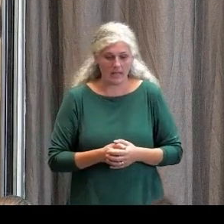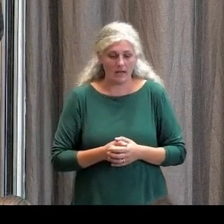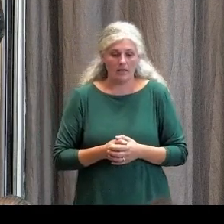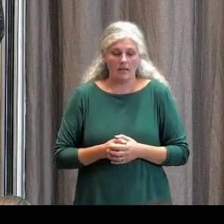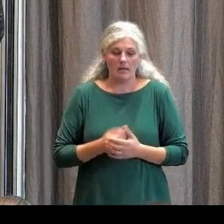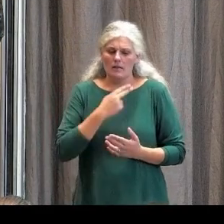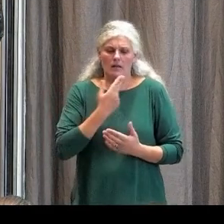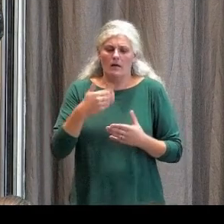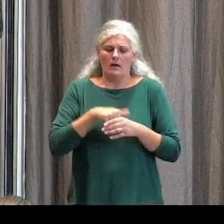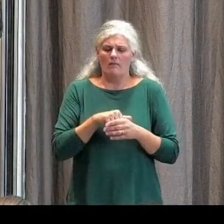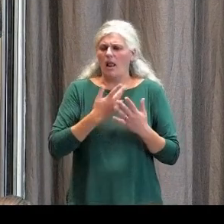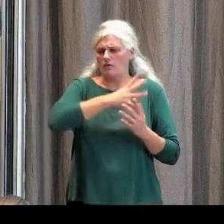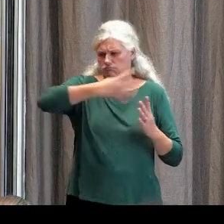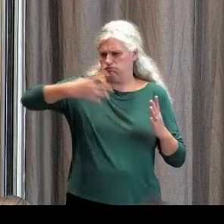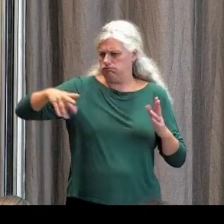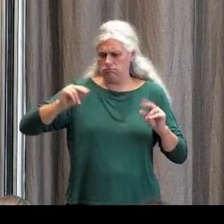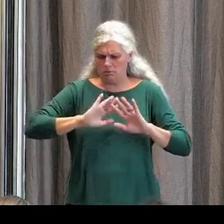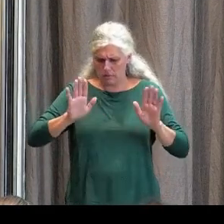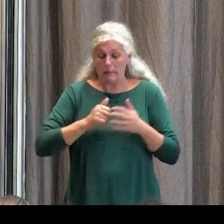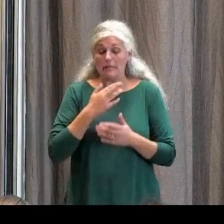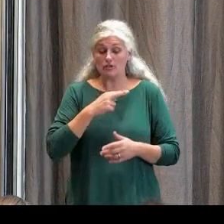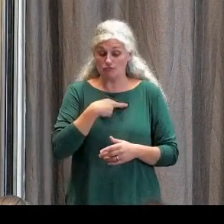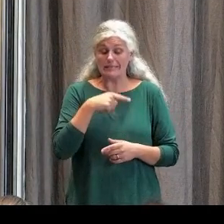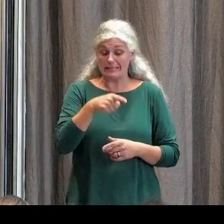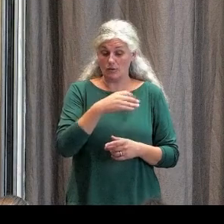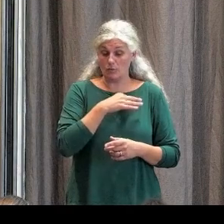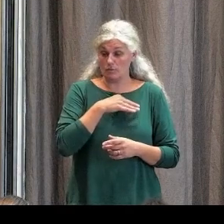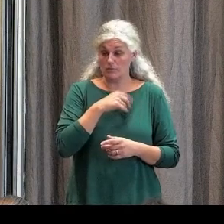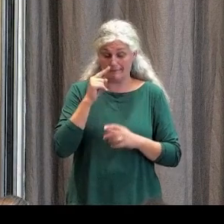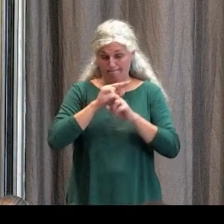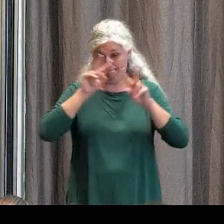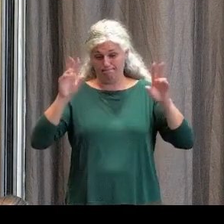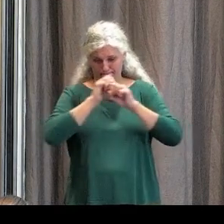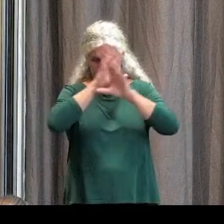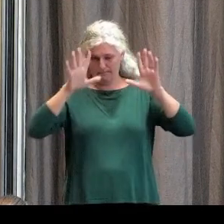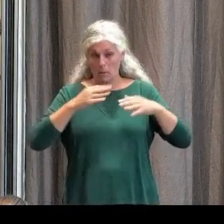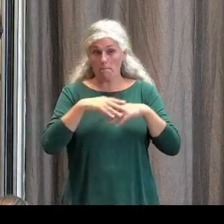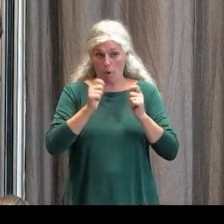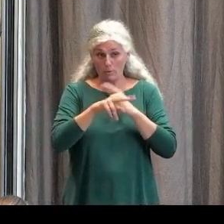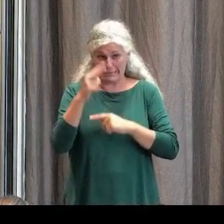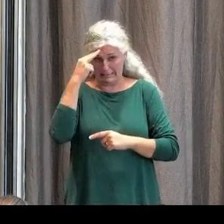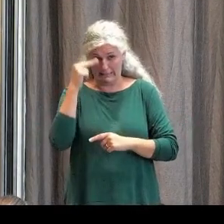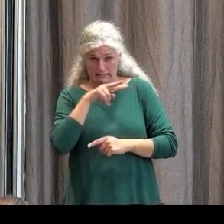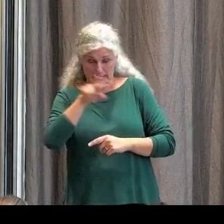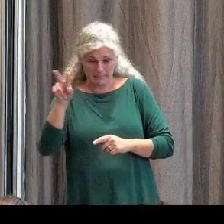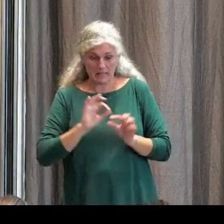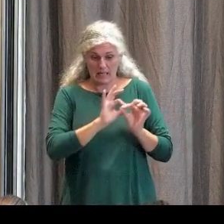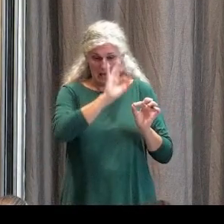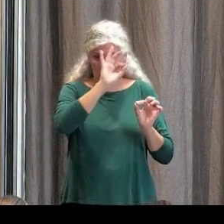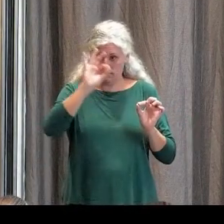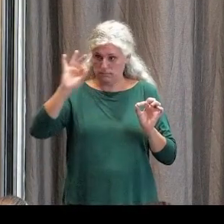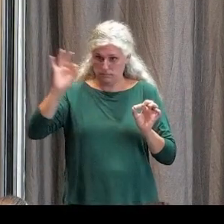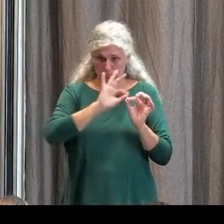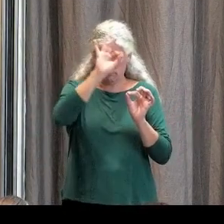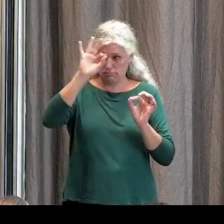I'm not going to include too many graphs, but this is a really good graph, which I think most people can get, right? You can see that the lines on the graph are